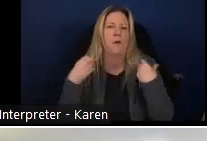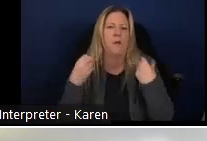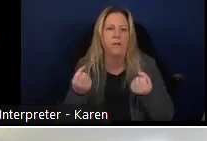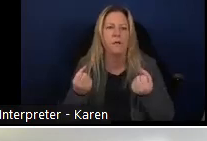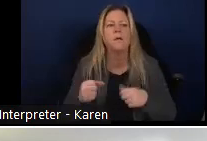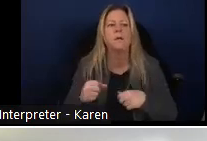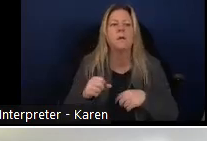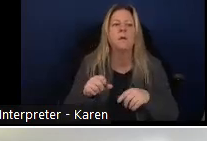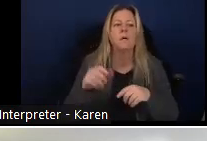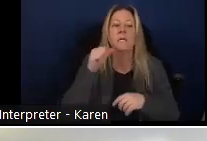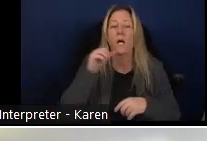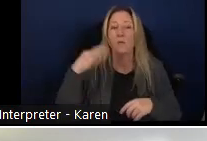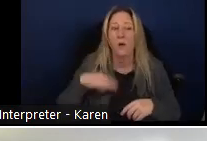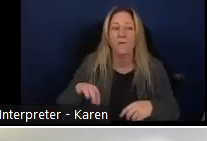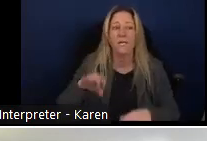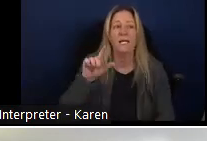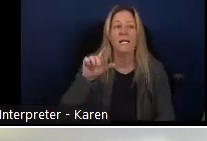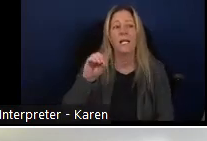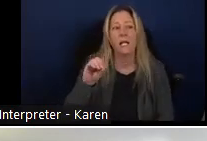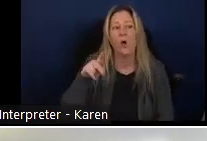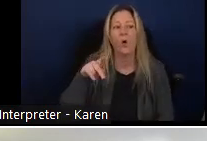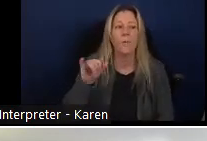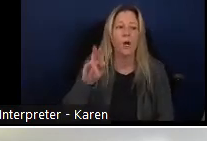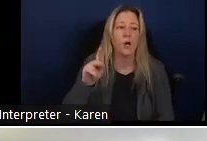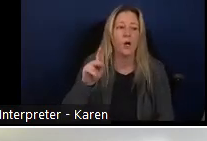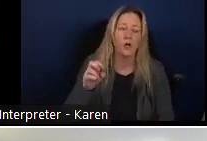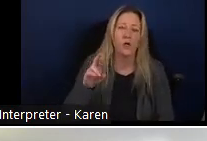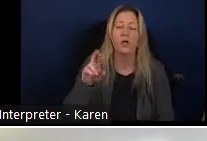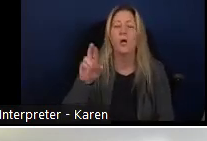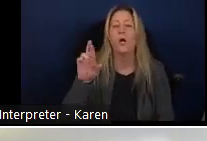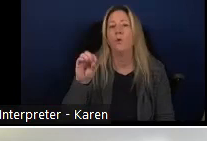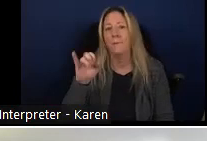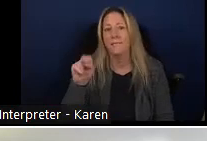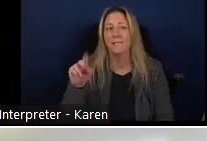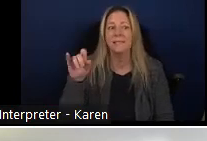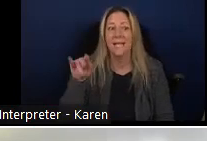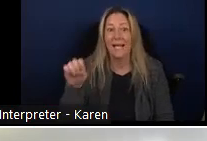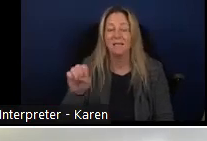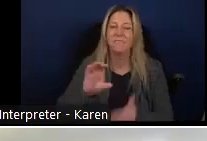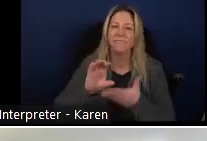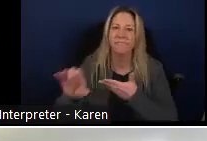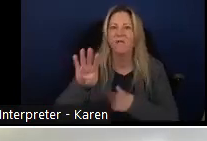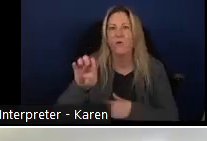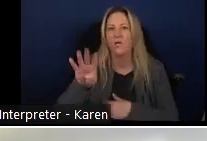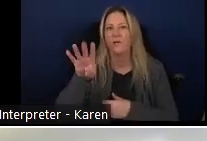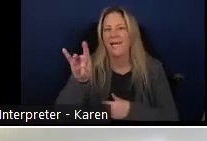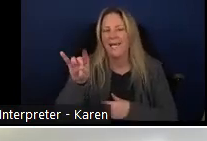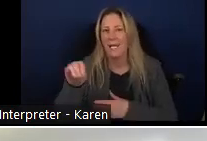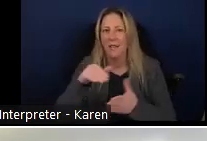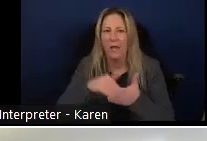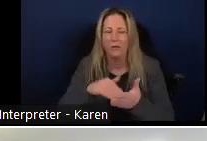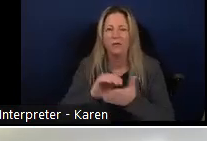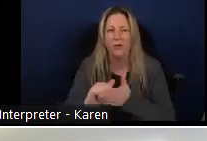Nonprofit organization Cleo Parker Robinson Dance was also awarded $480,000 of CDBG funds for